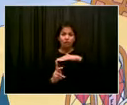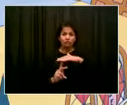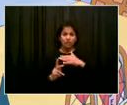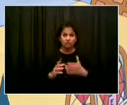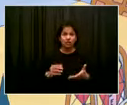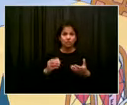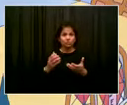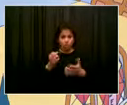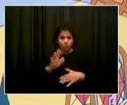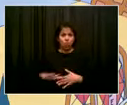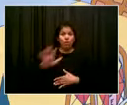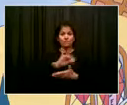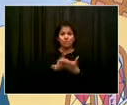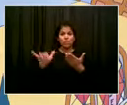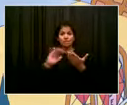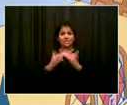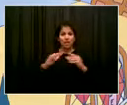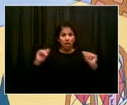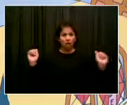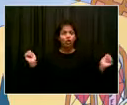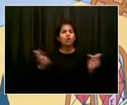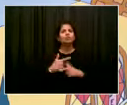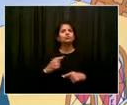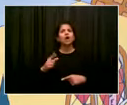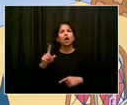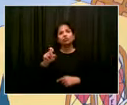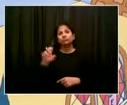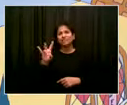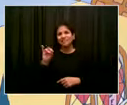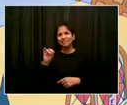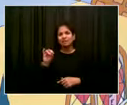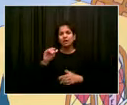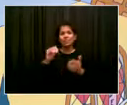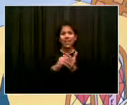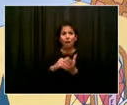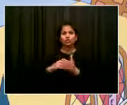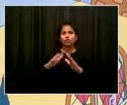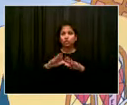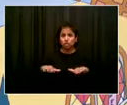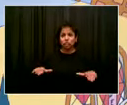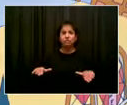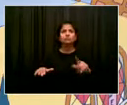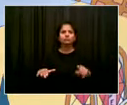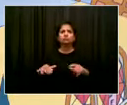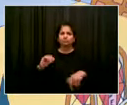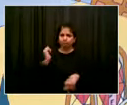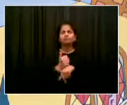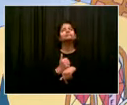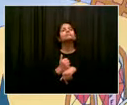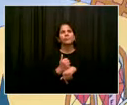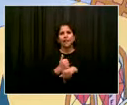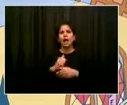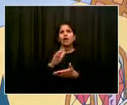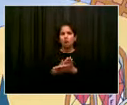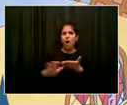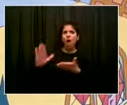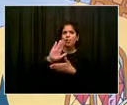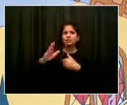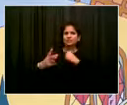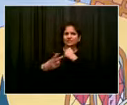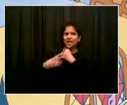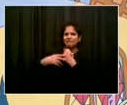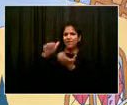almost 70,000 kids, are going to get a college savings account opened up for them, paid for,